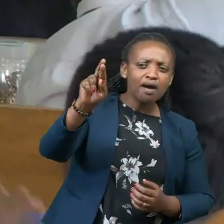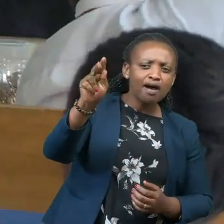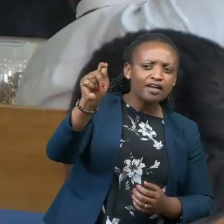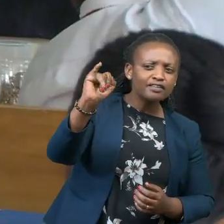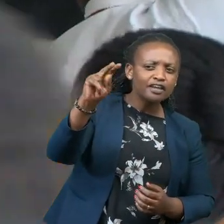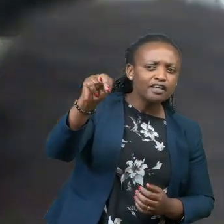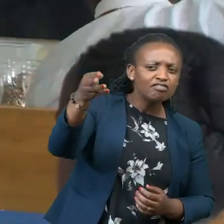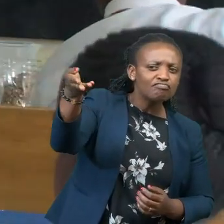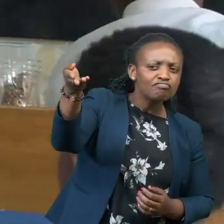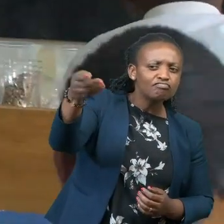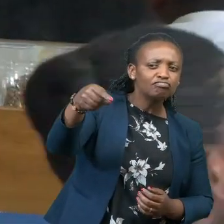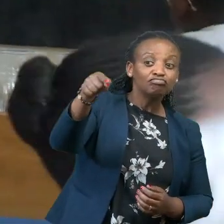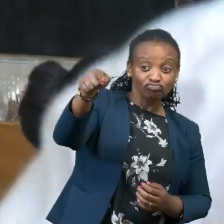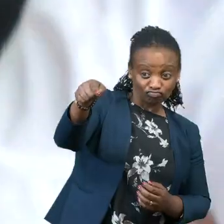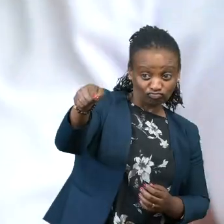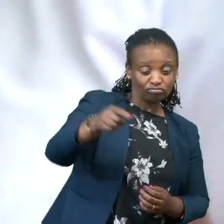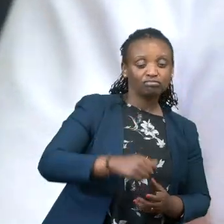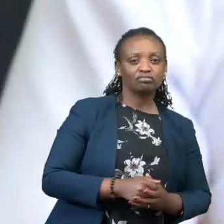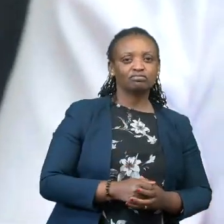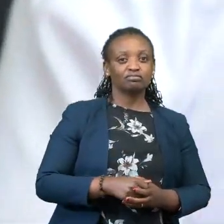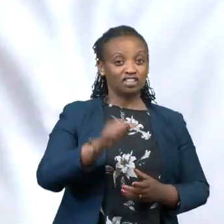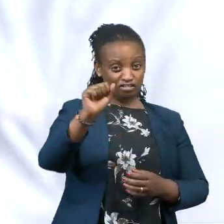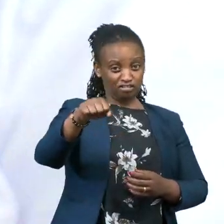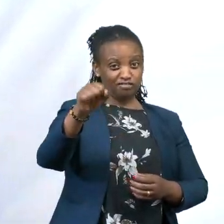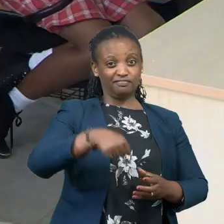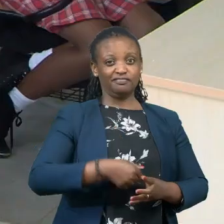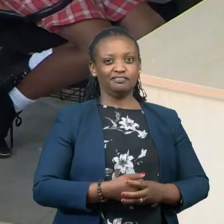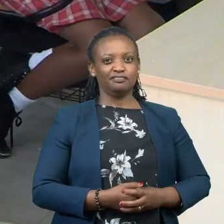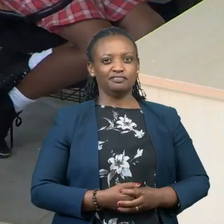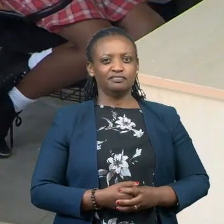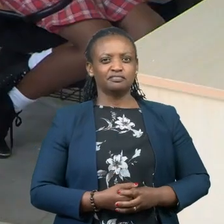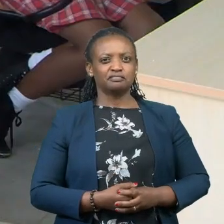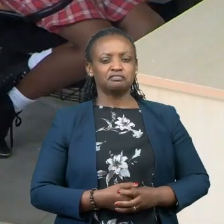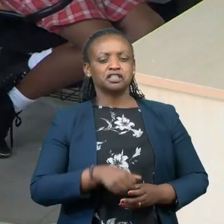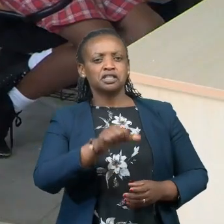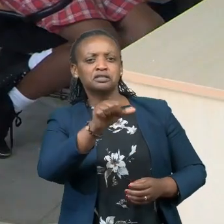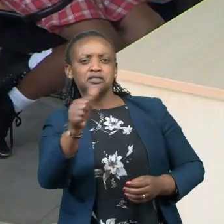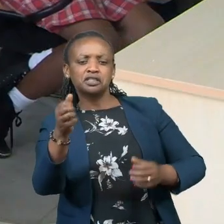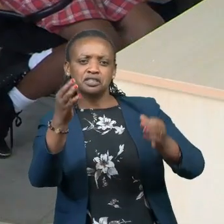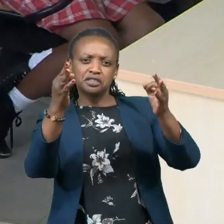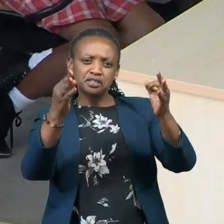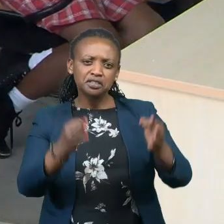Martin. This one here. Martin.